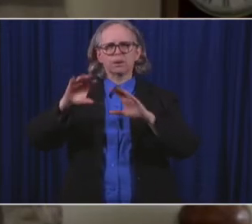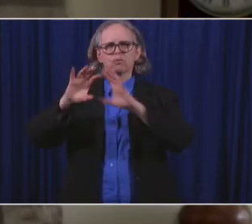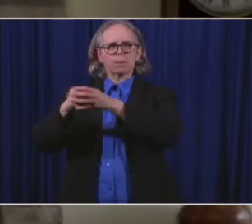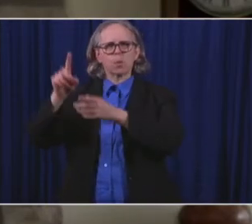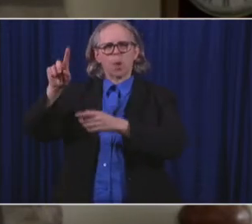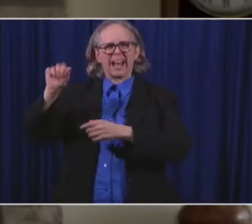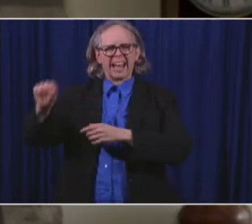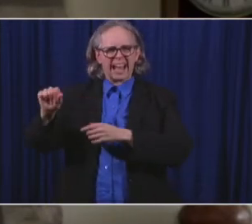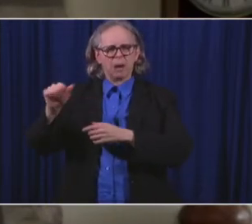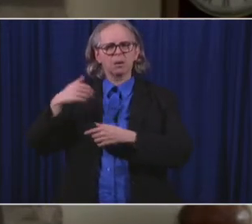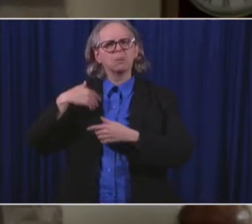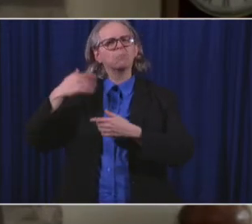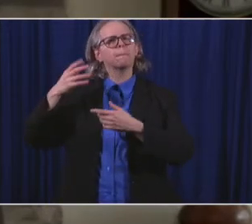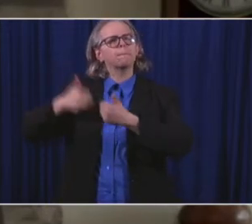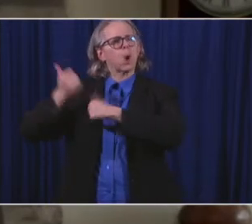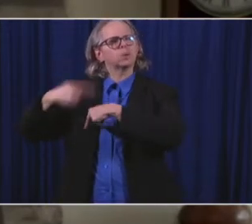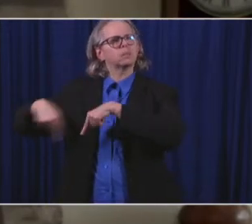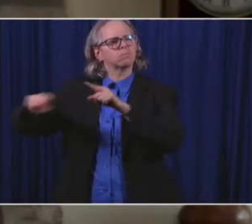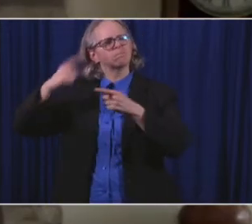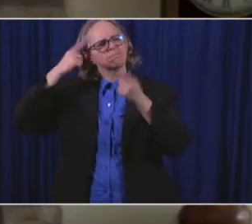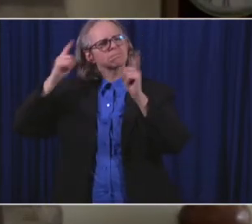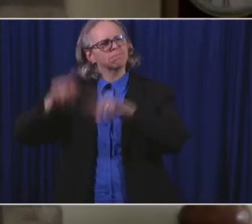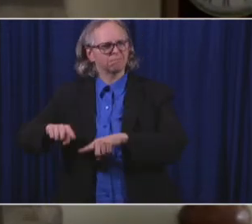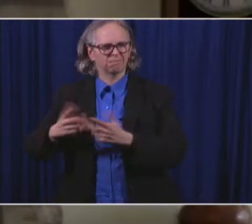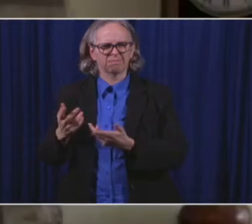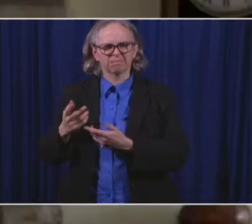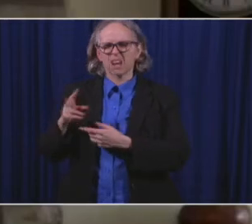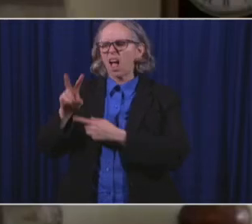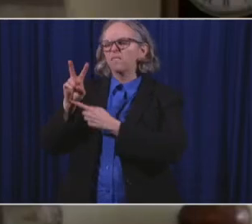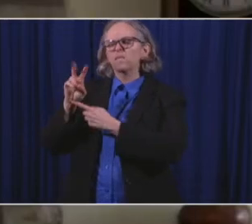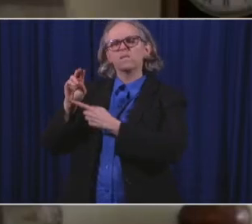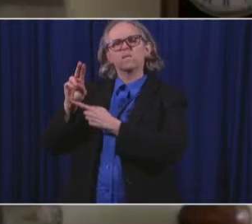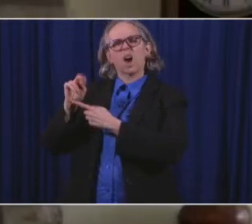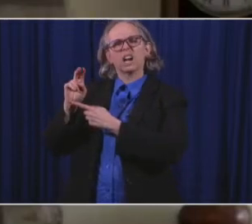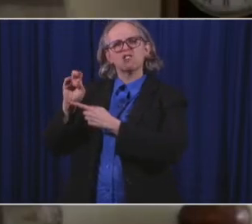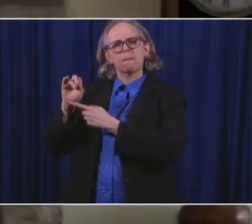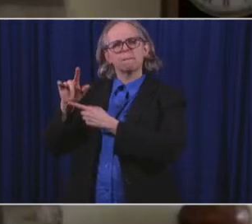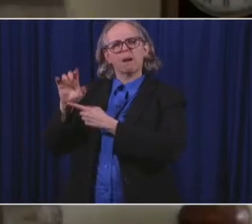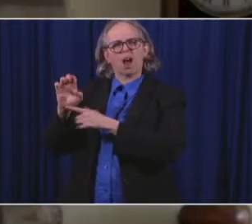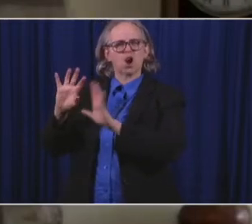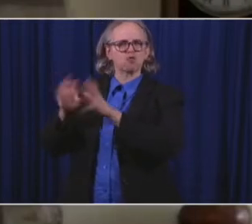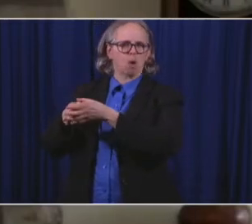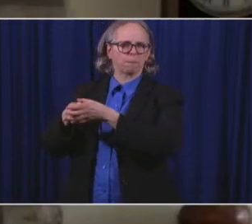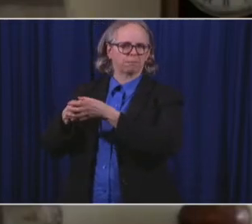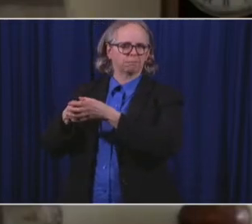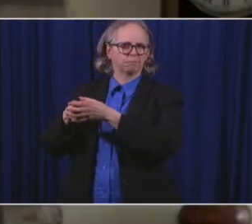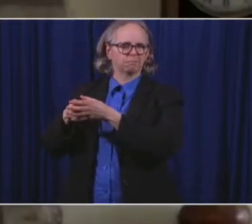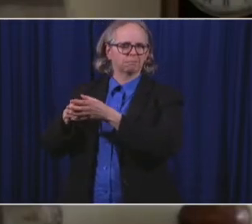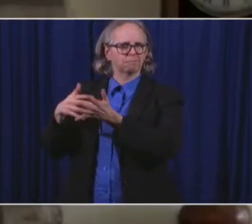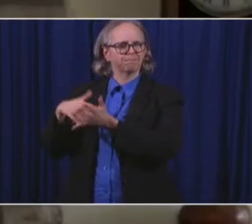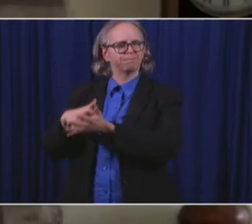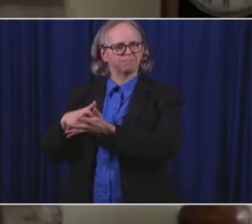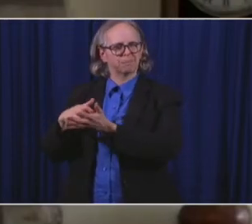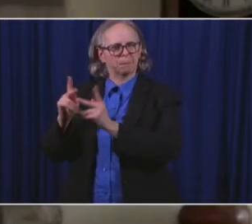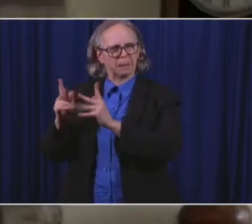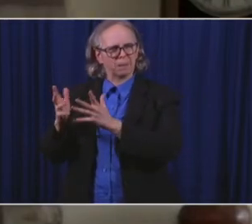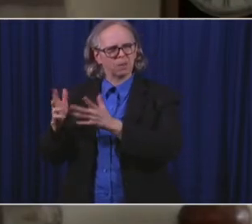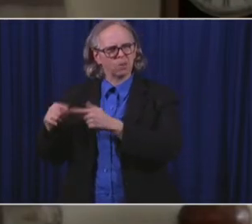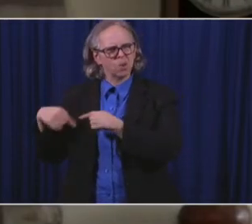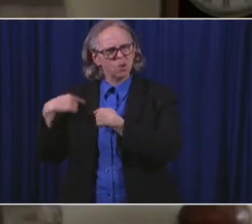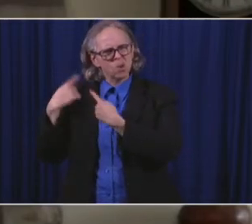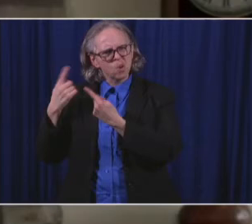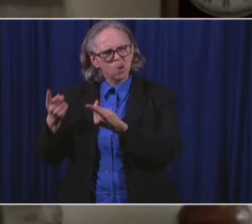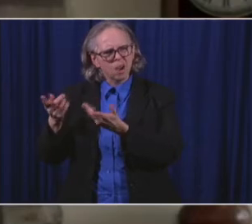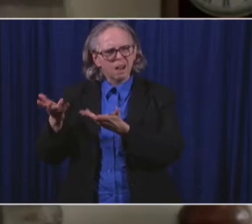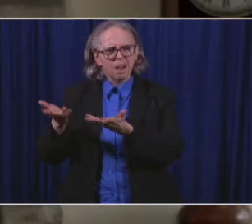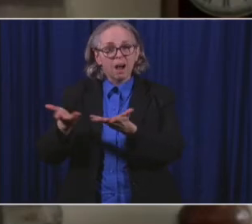most vulnerable people, and the consensus that we need to take care of the people who are taking care of us and who are taking care of the people